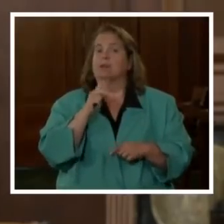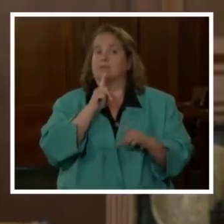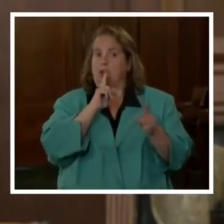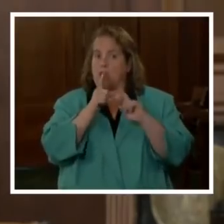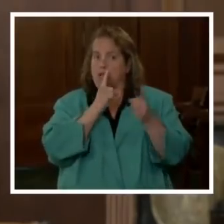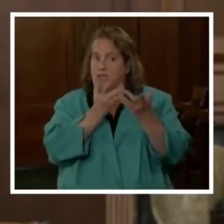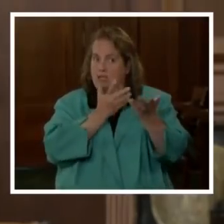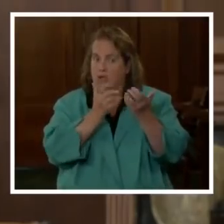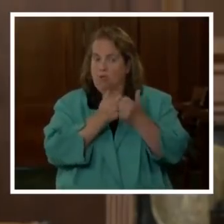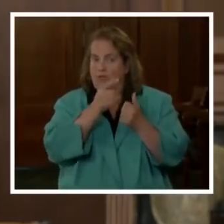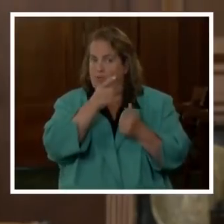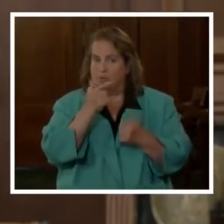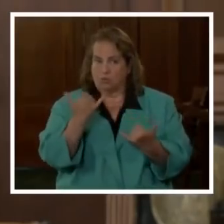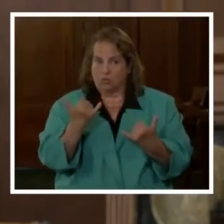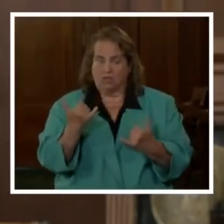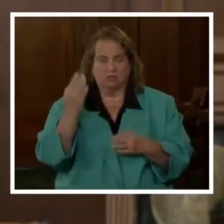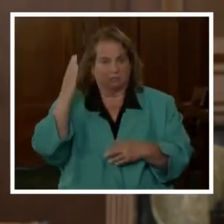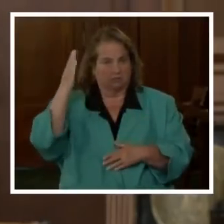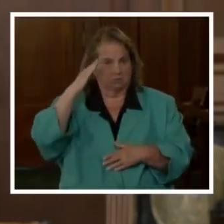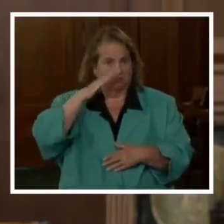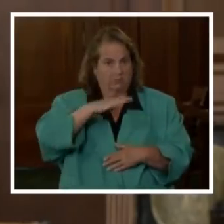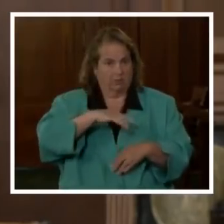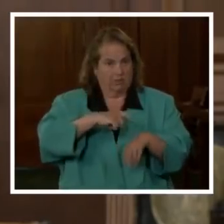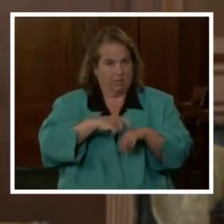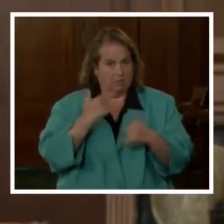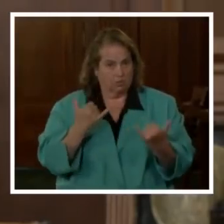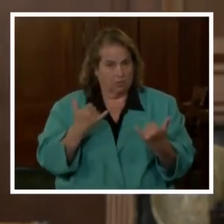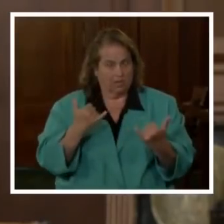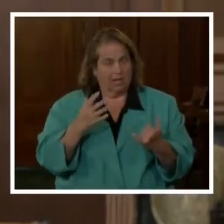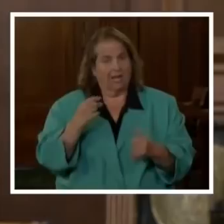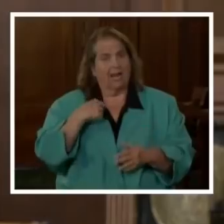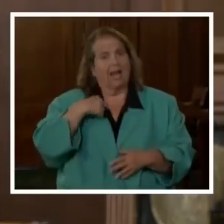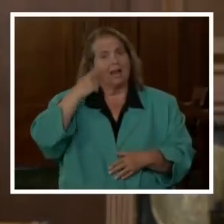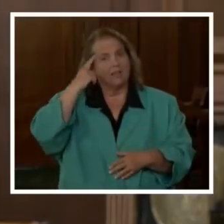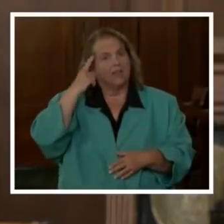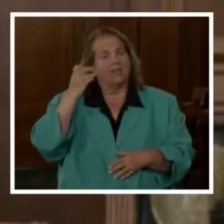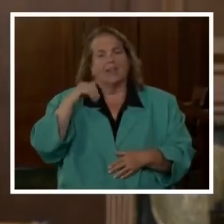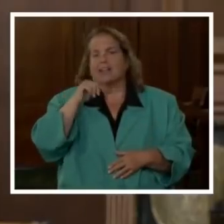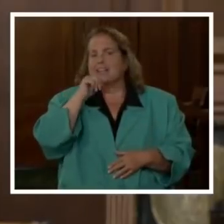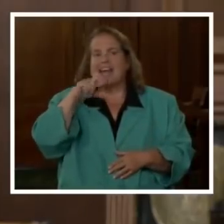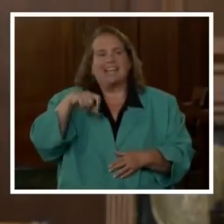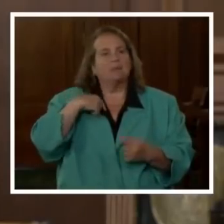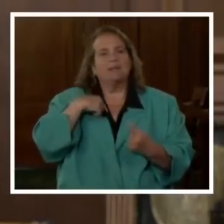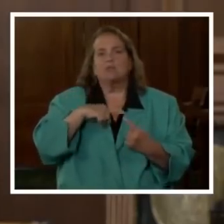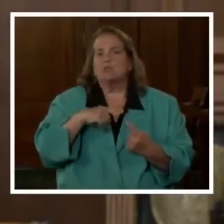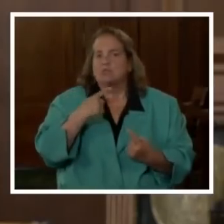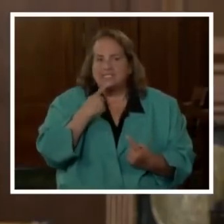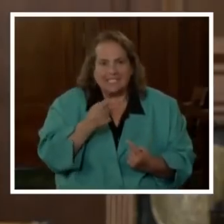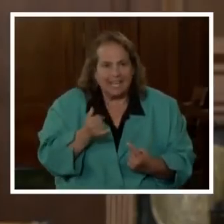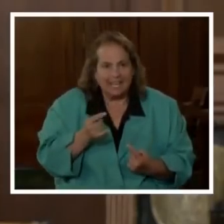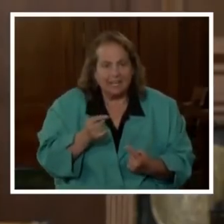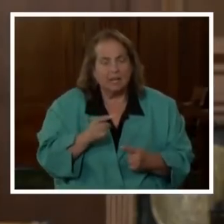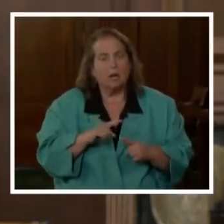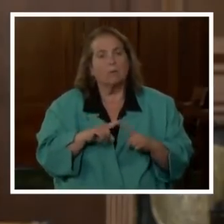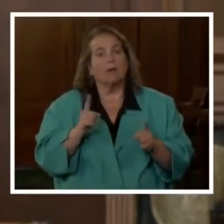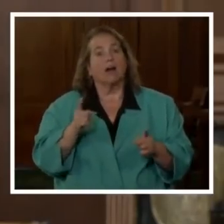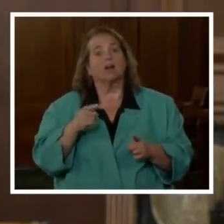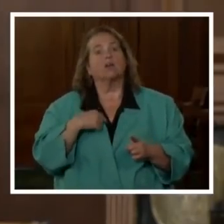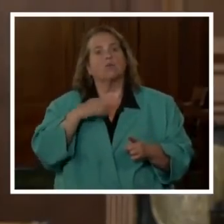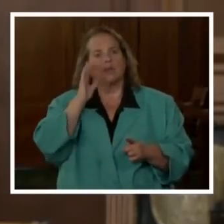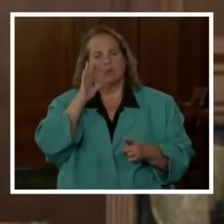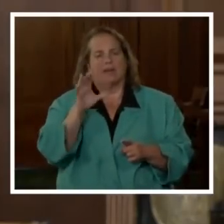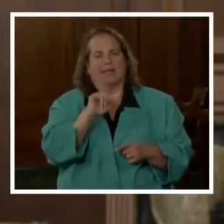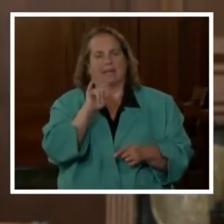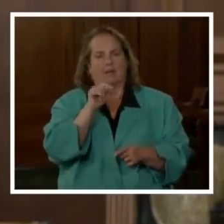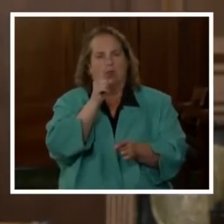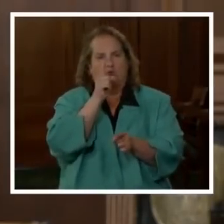today. Multiple times today. I think they didn't need me to say it, but that we're going to get this